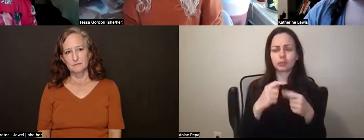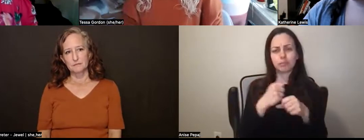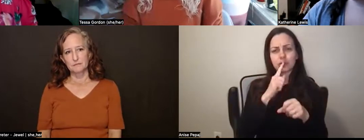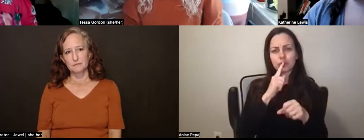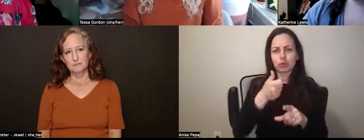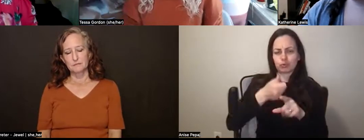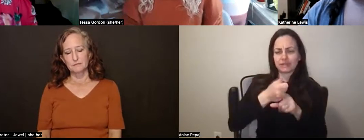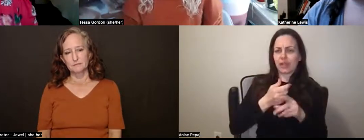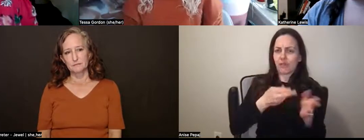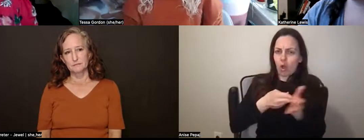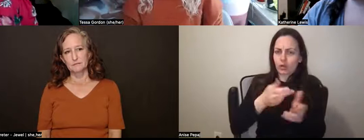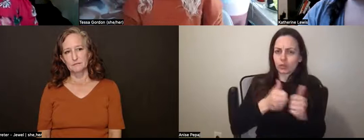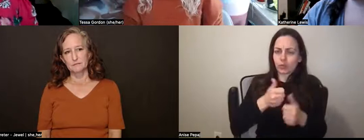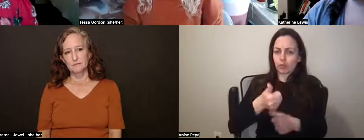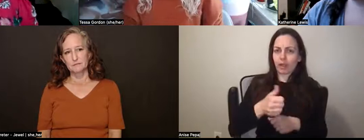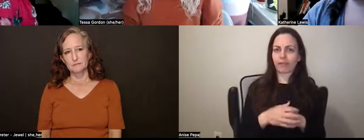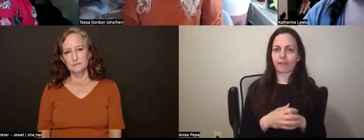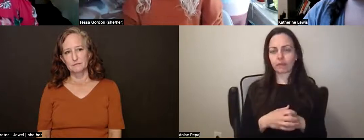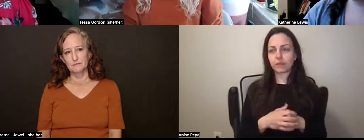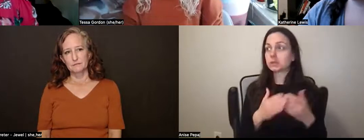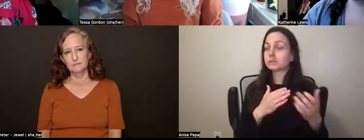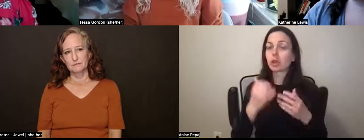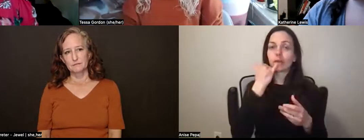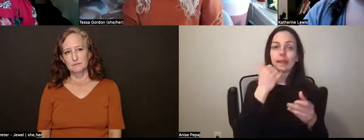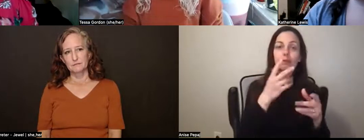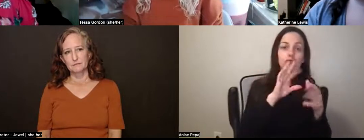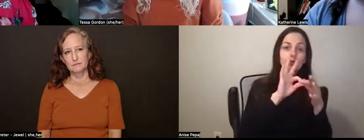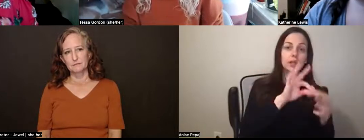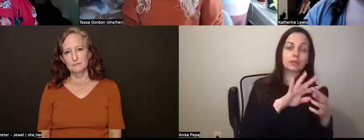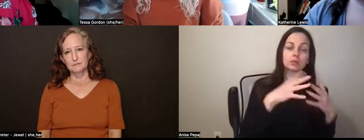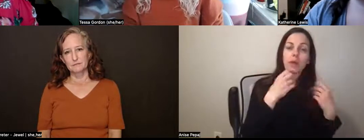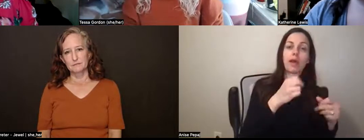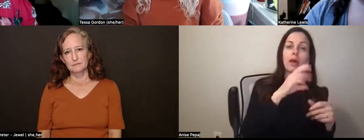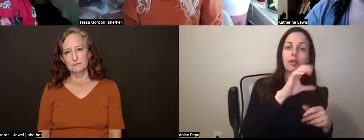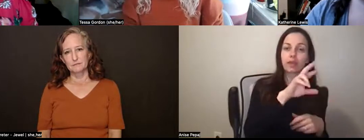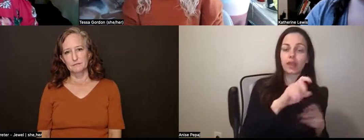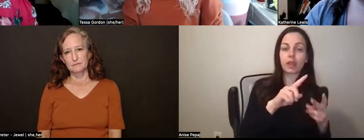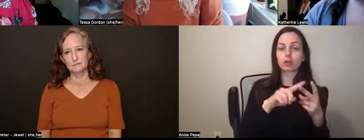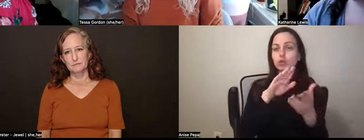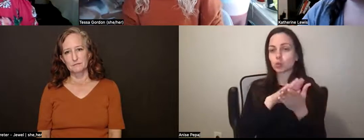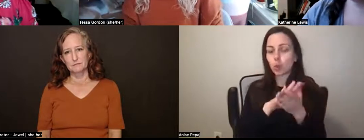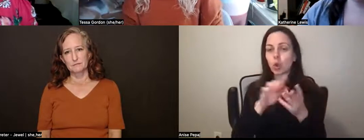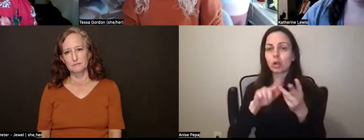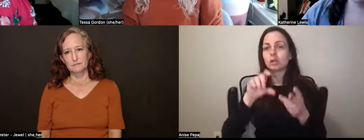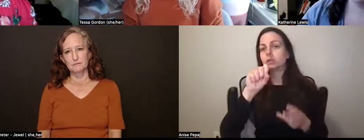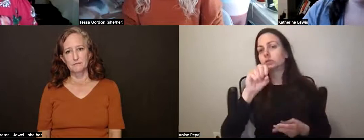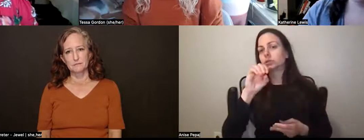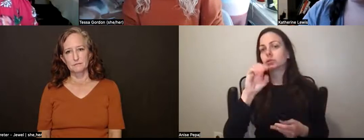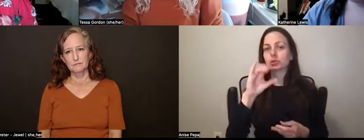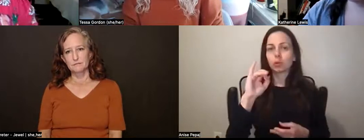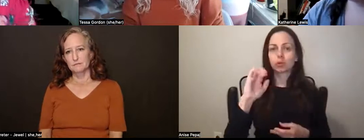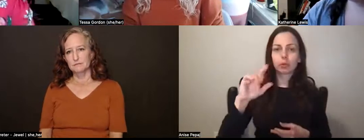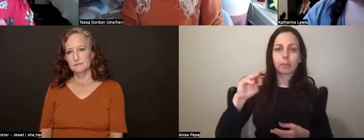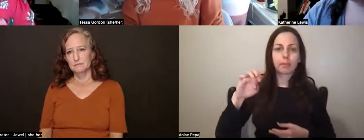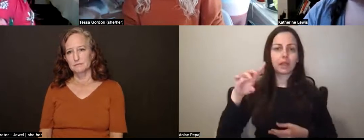you are in any facet, whether it's in healthcare, whether it's in school, whether it's on social media. You have to have those boundaries.